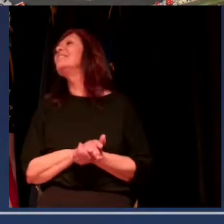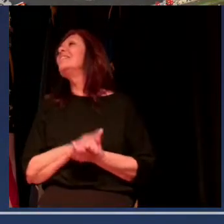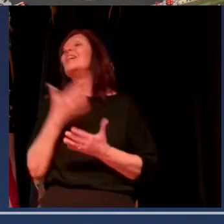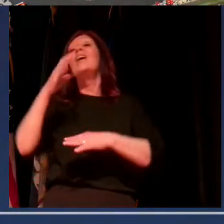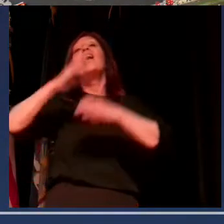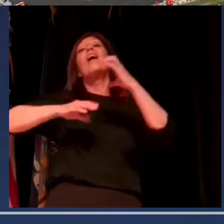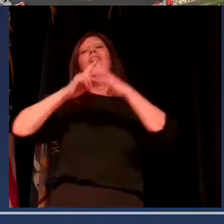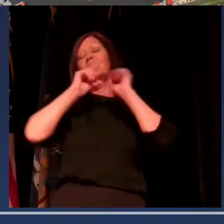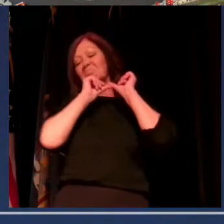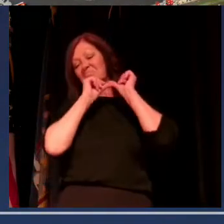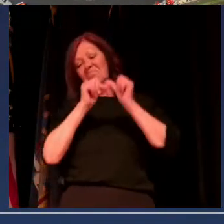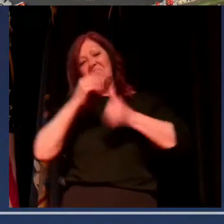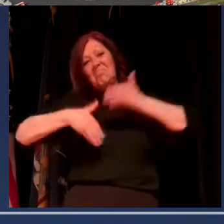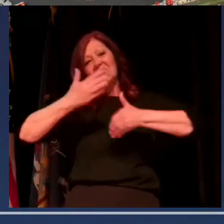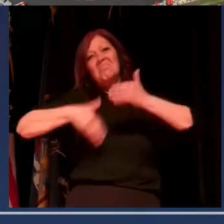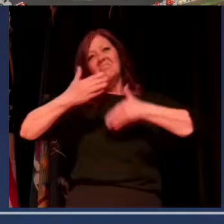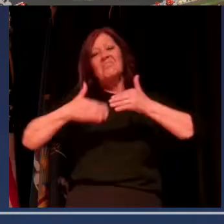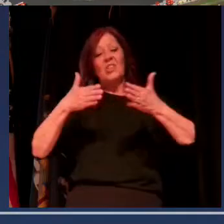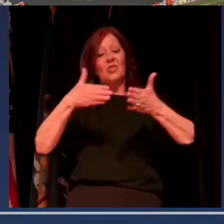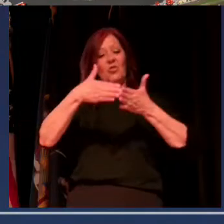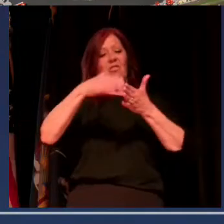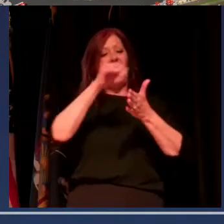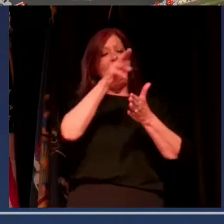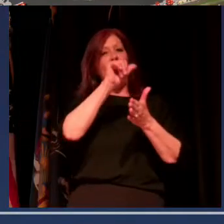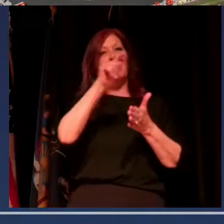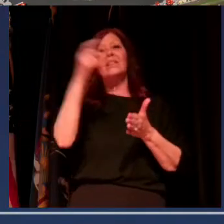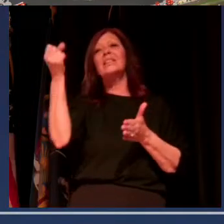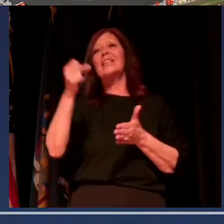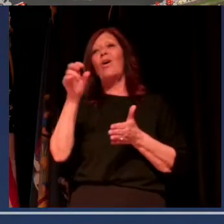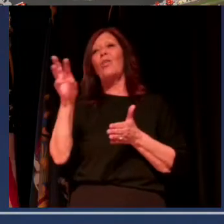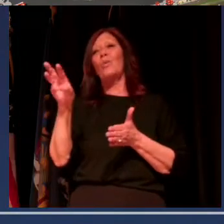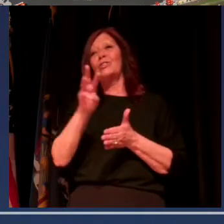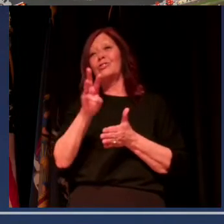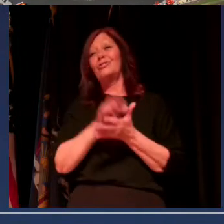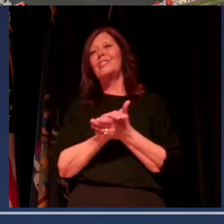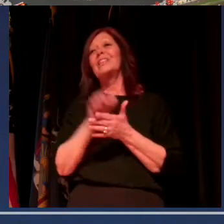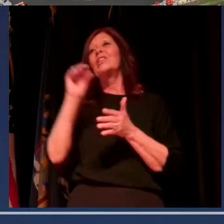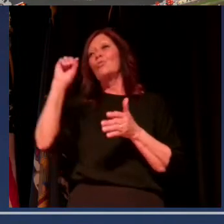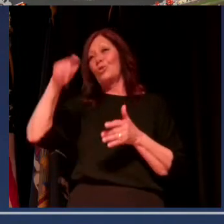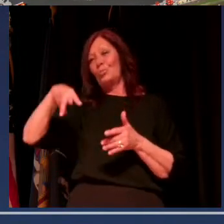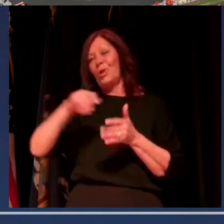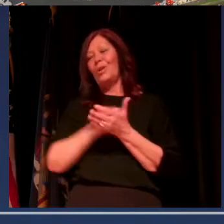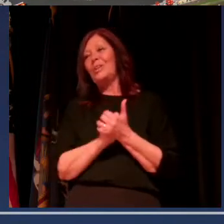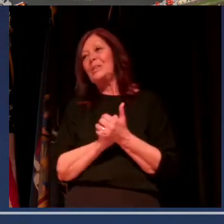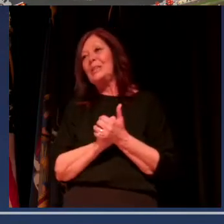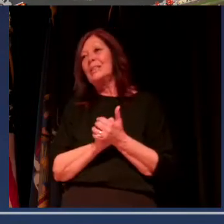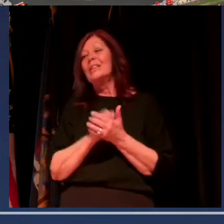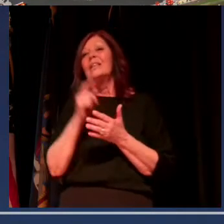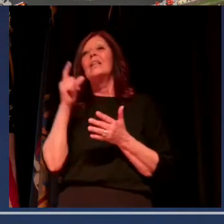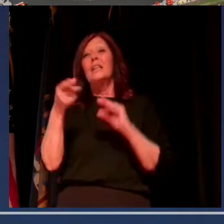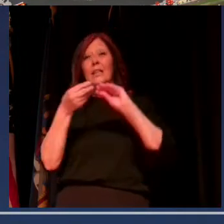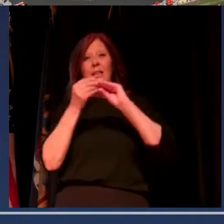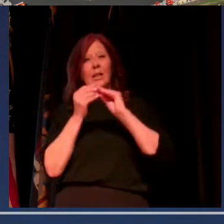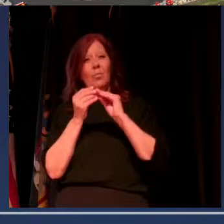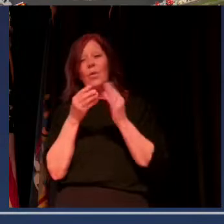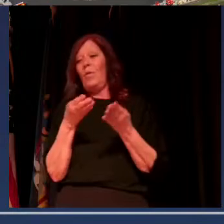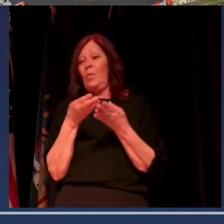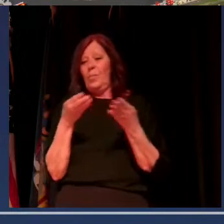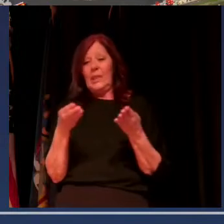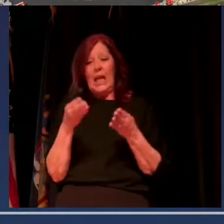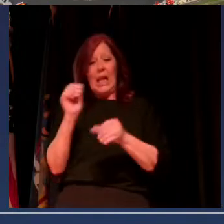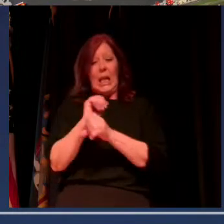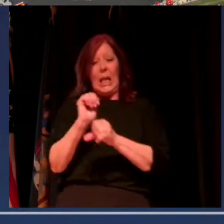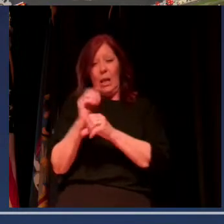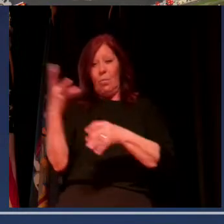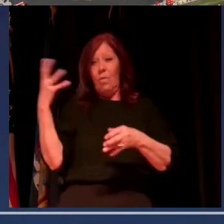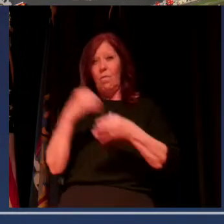Construction continues rapidly at the corner of Abbott Road and Southwestern Boulevard in Orchard Park. And the number of materials and labor